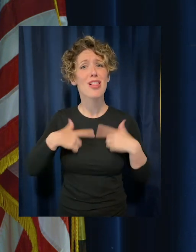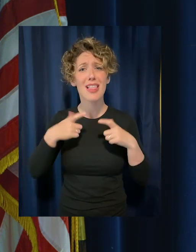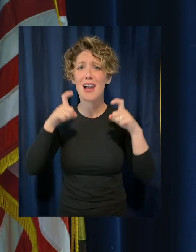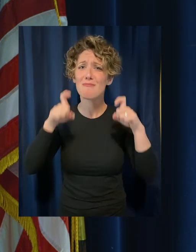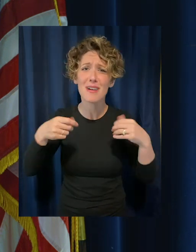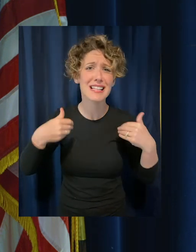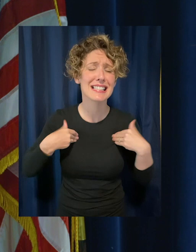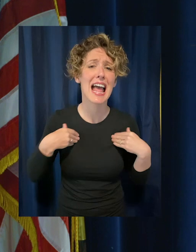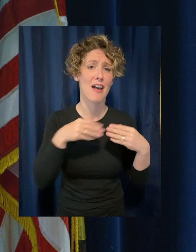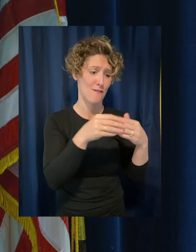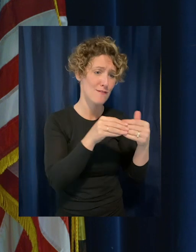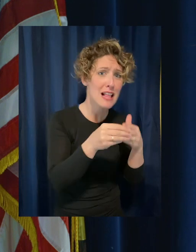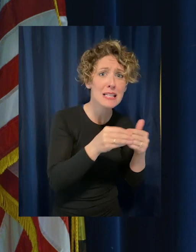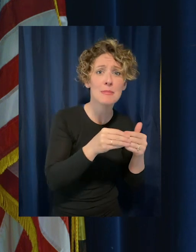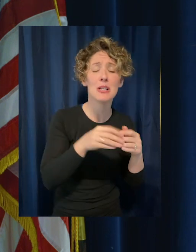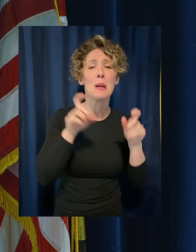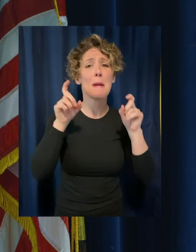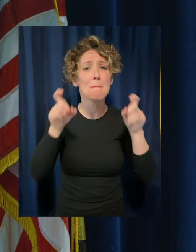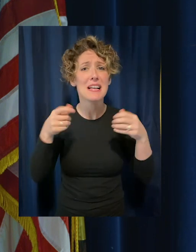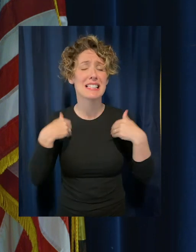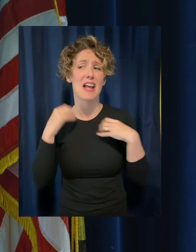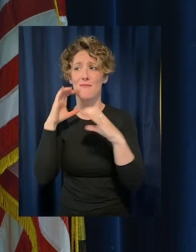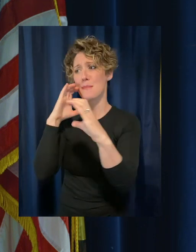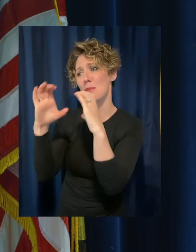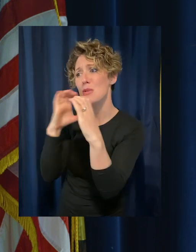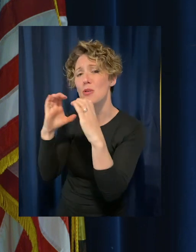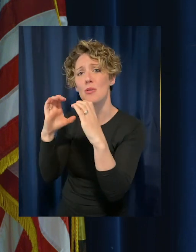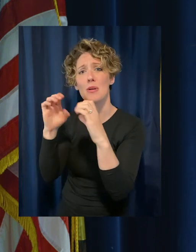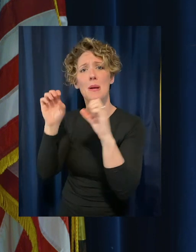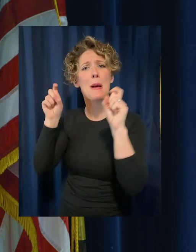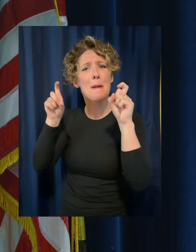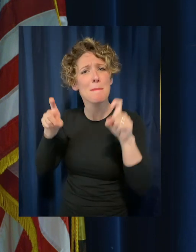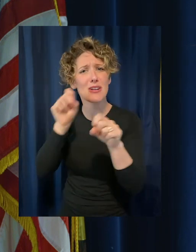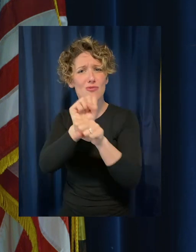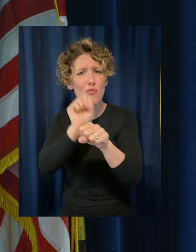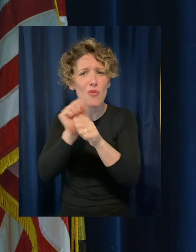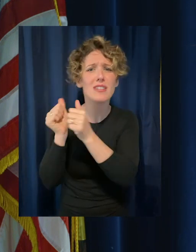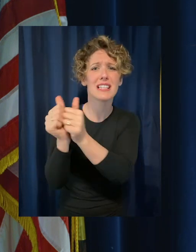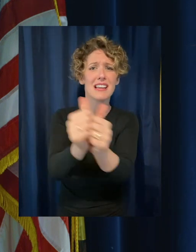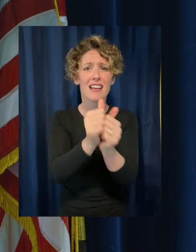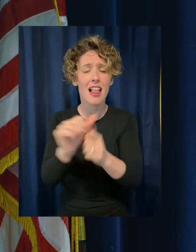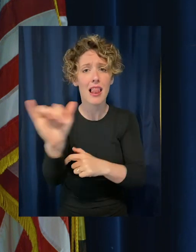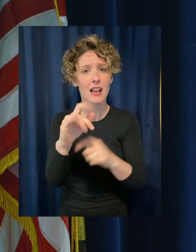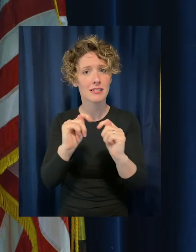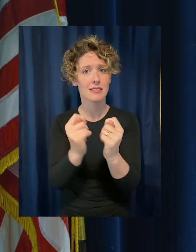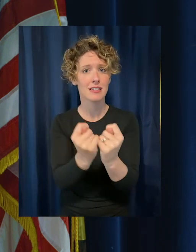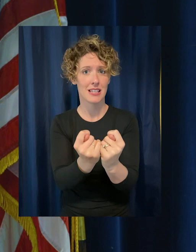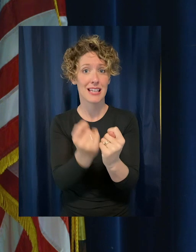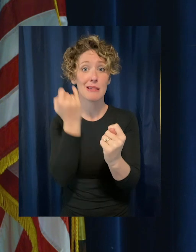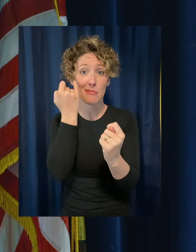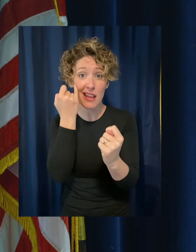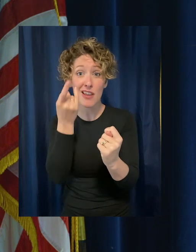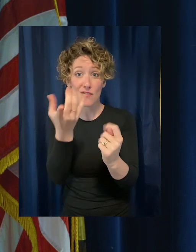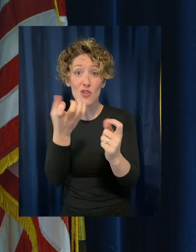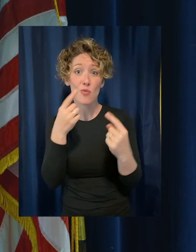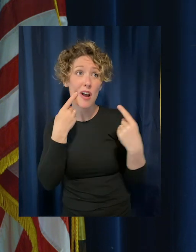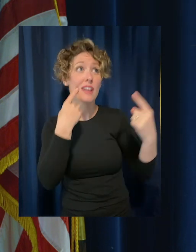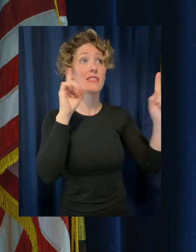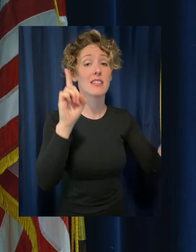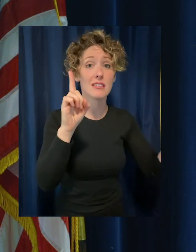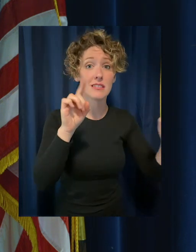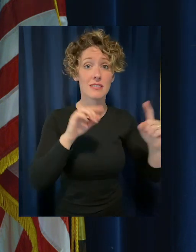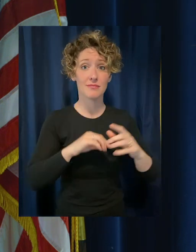other students as a team to get the desired result. You were learning those